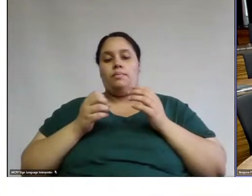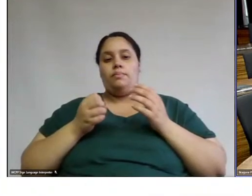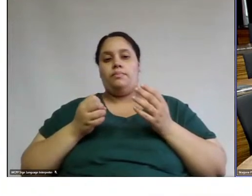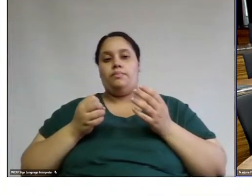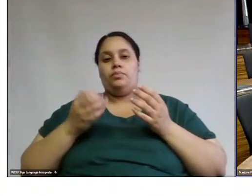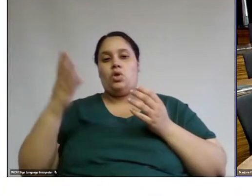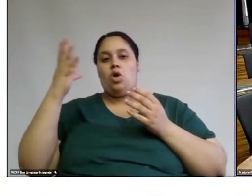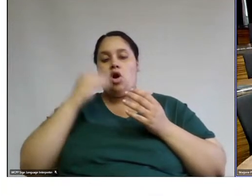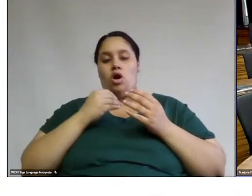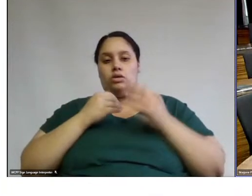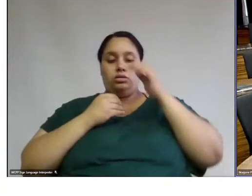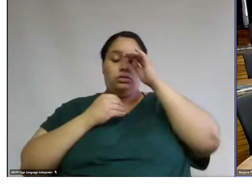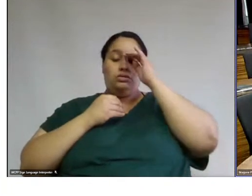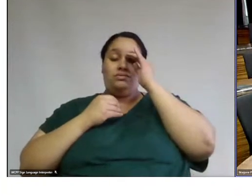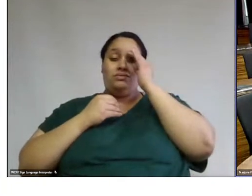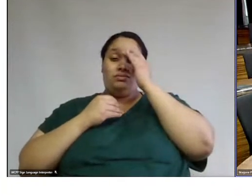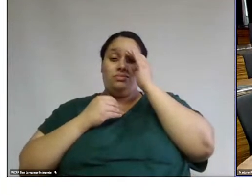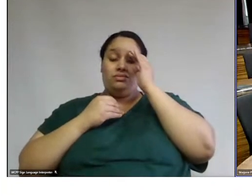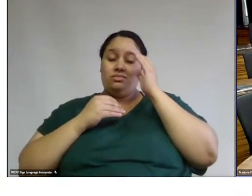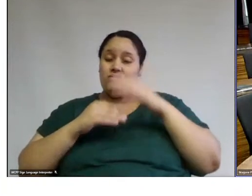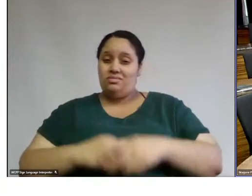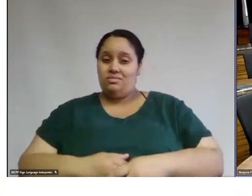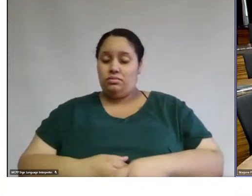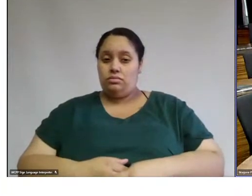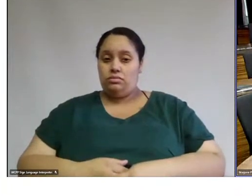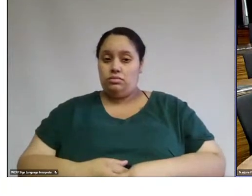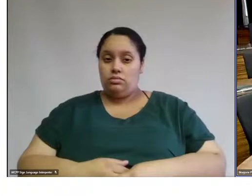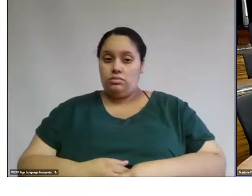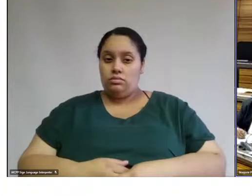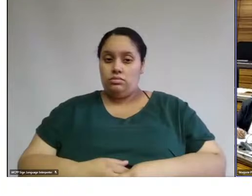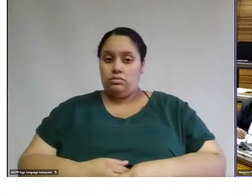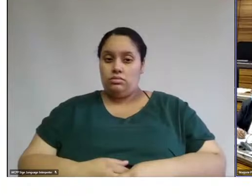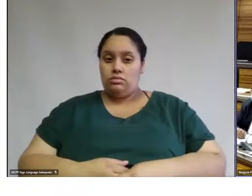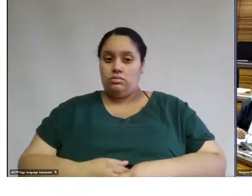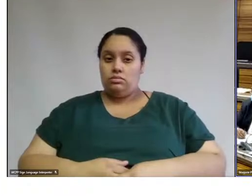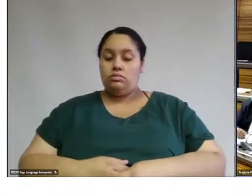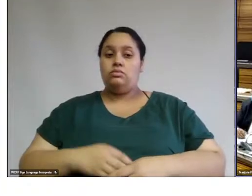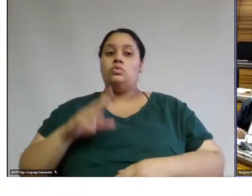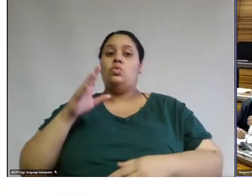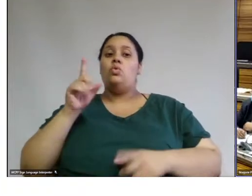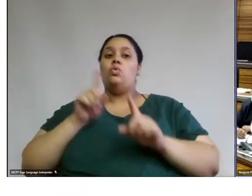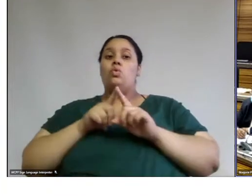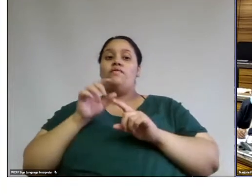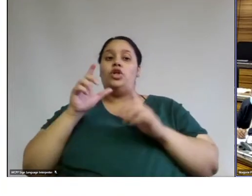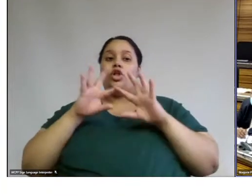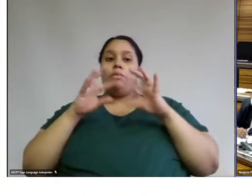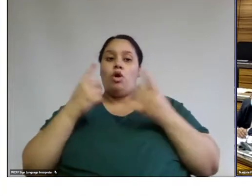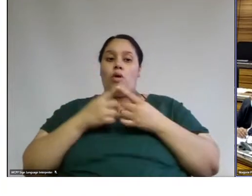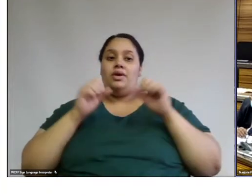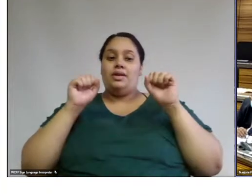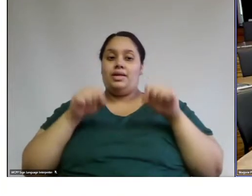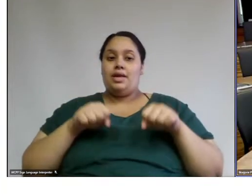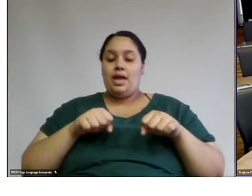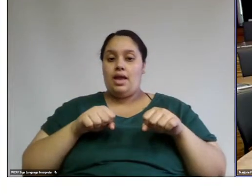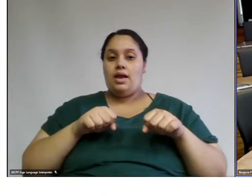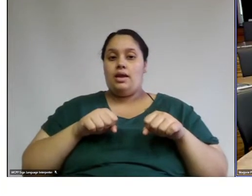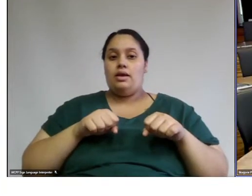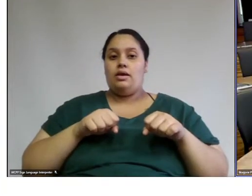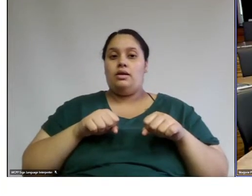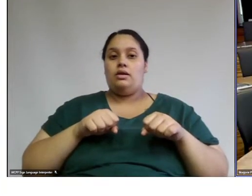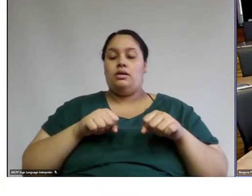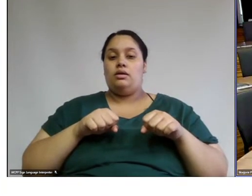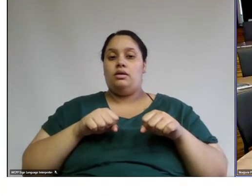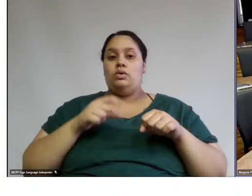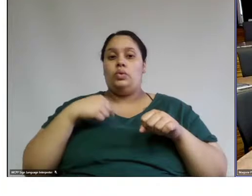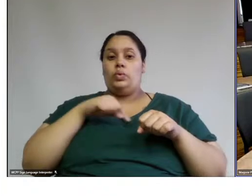that's an indication of whether the department can meet its mandate or not. Then what